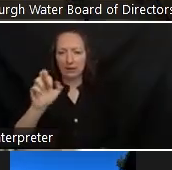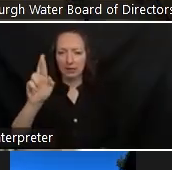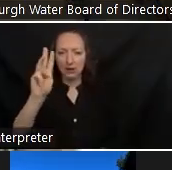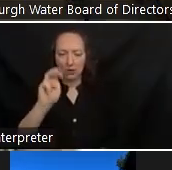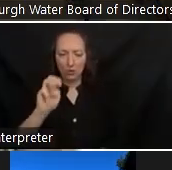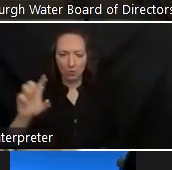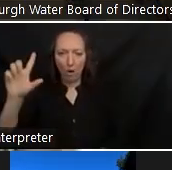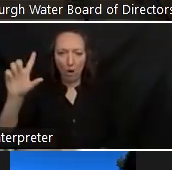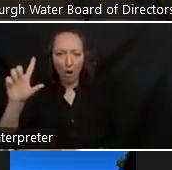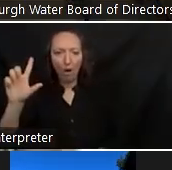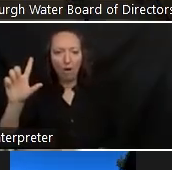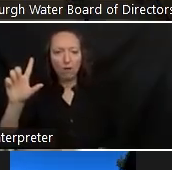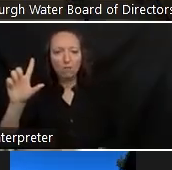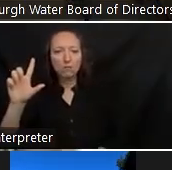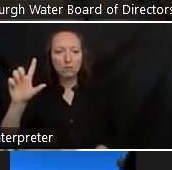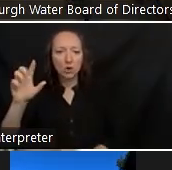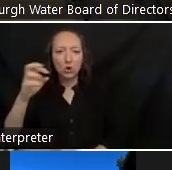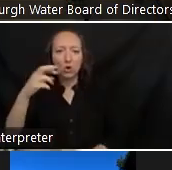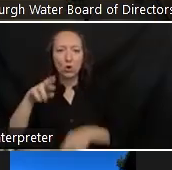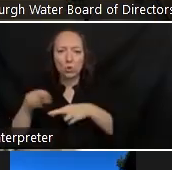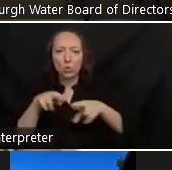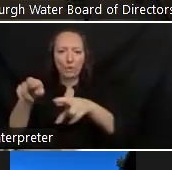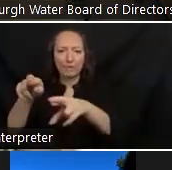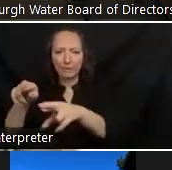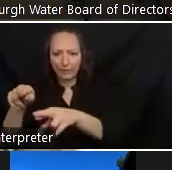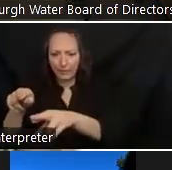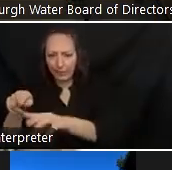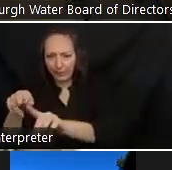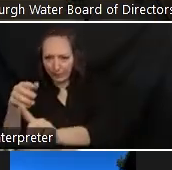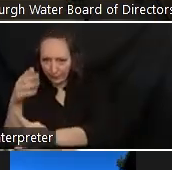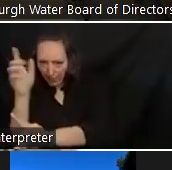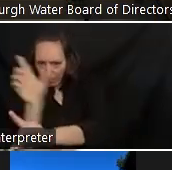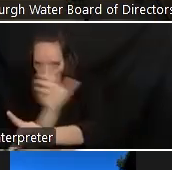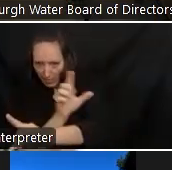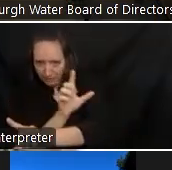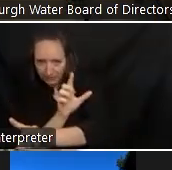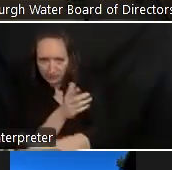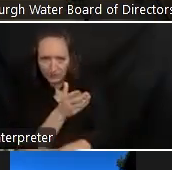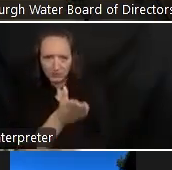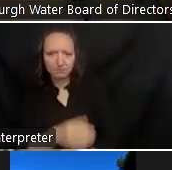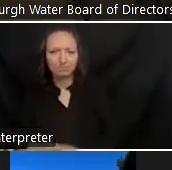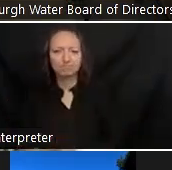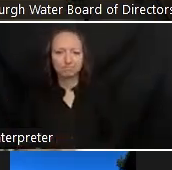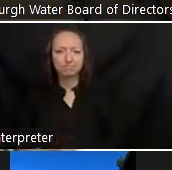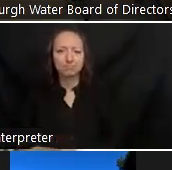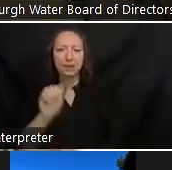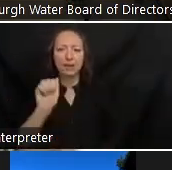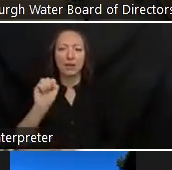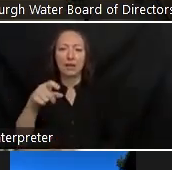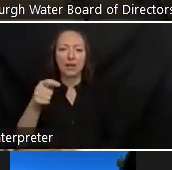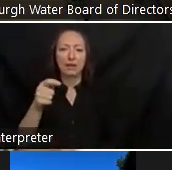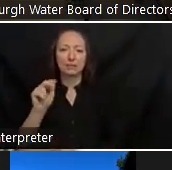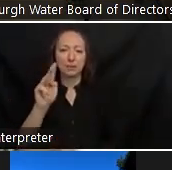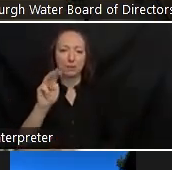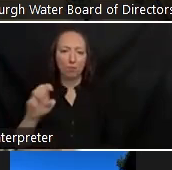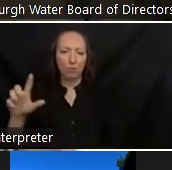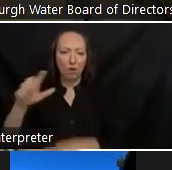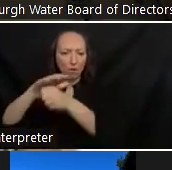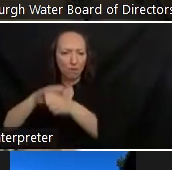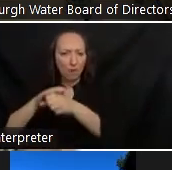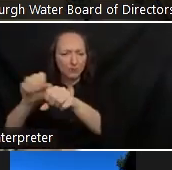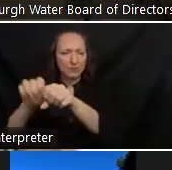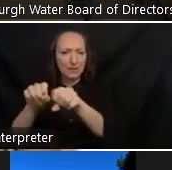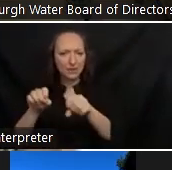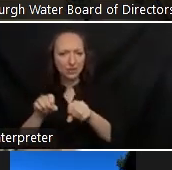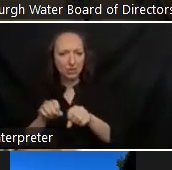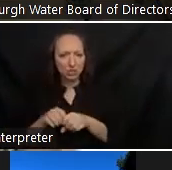would be on the left. Upcoming activities at Aspinwall Pump Station include installation of structural steel on the precast roof system on